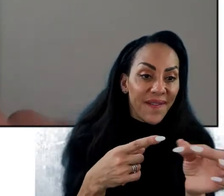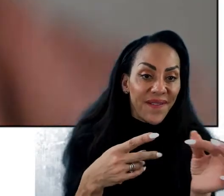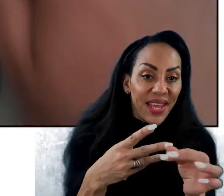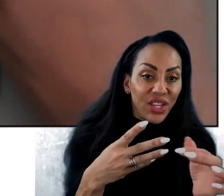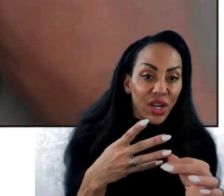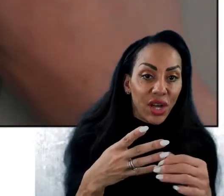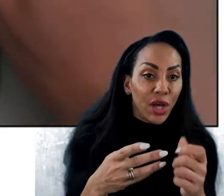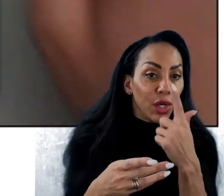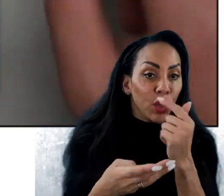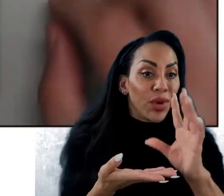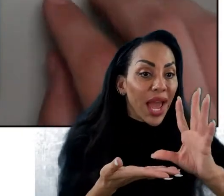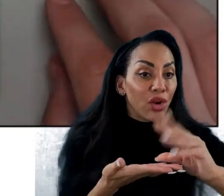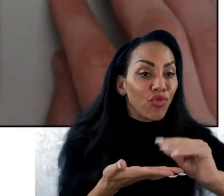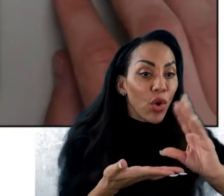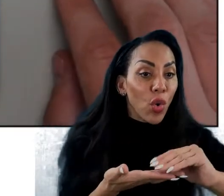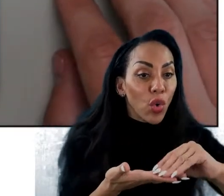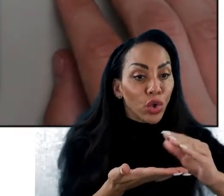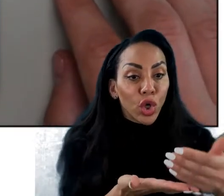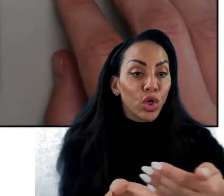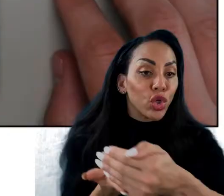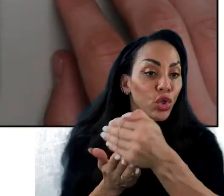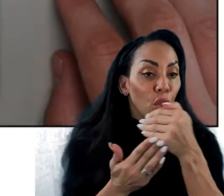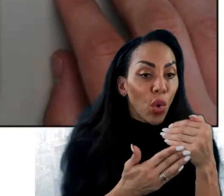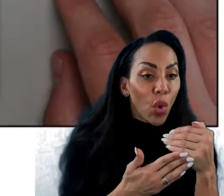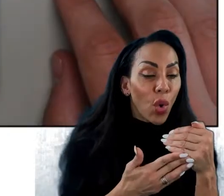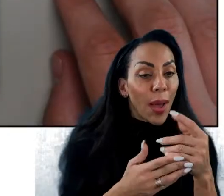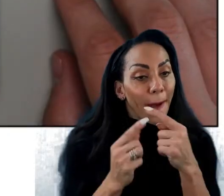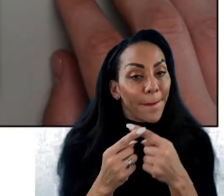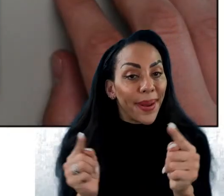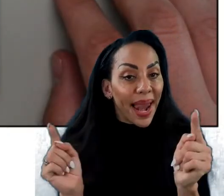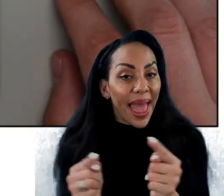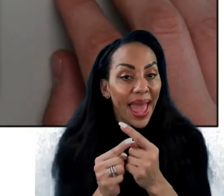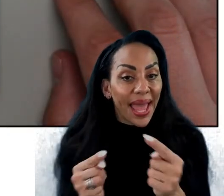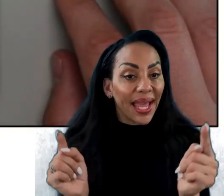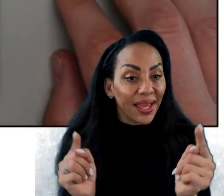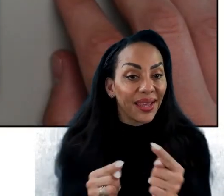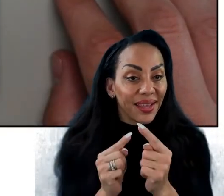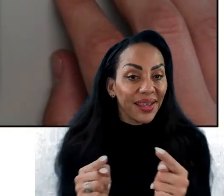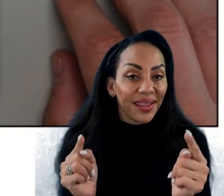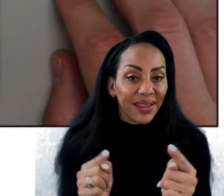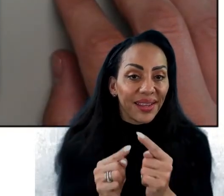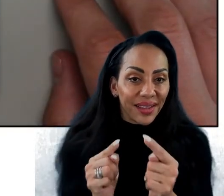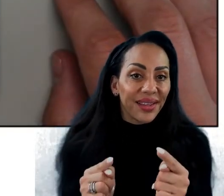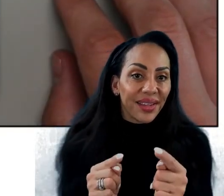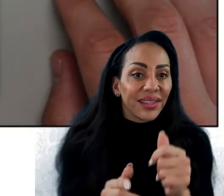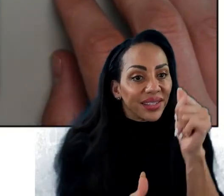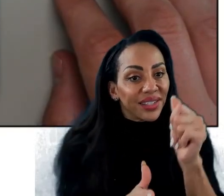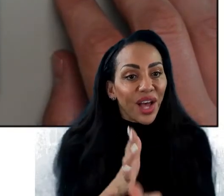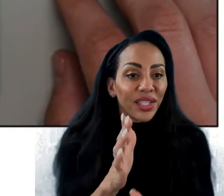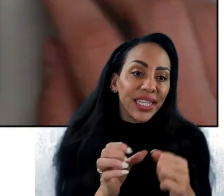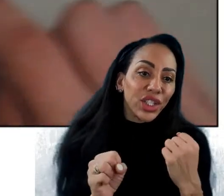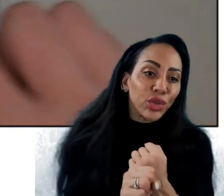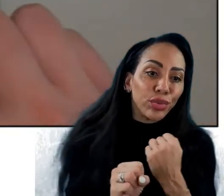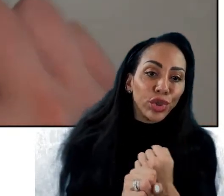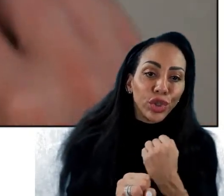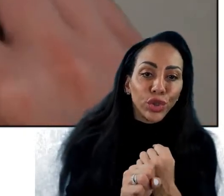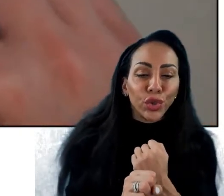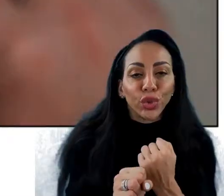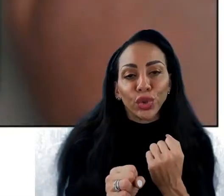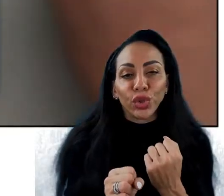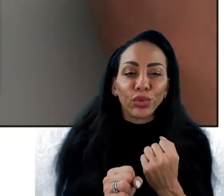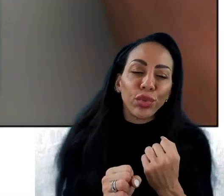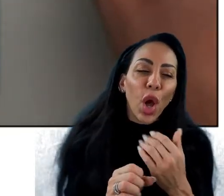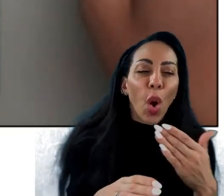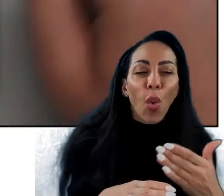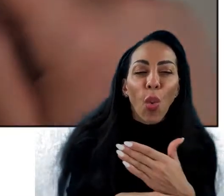loop and storing it and playing it back. And this gave you a way of sort of starting to produce a workflow that